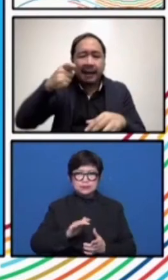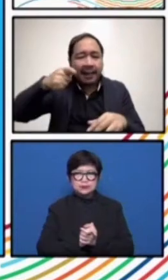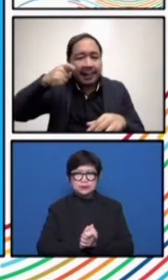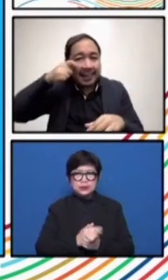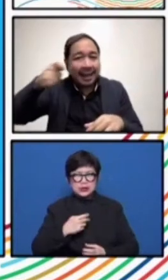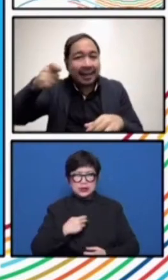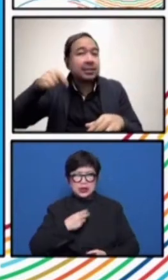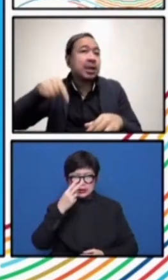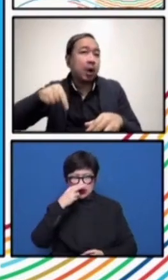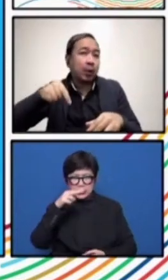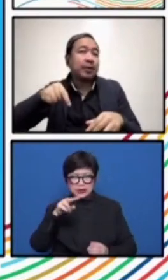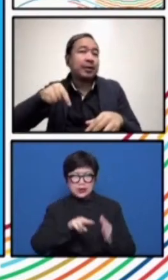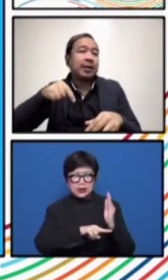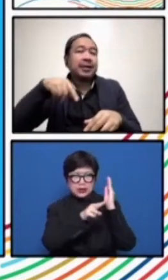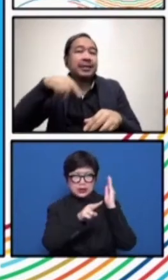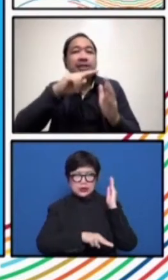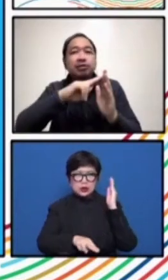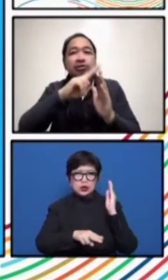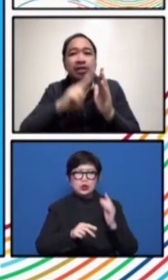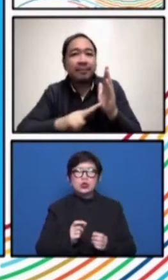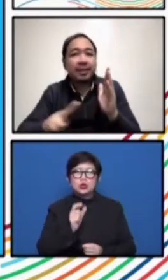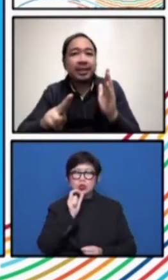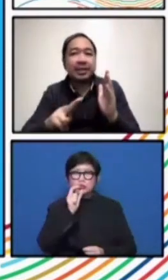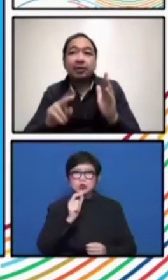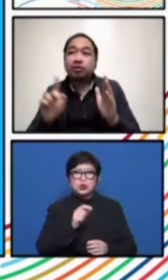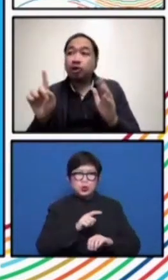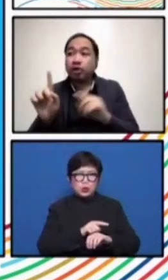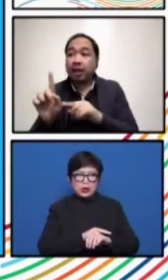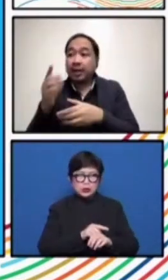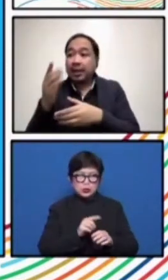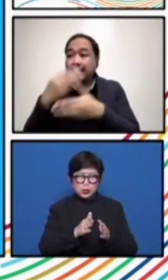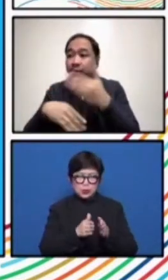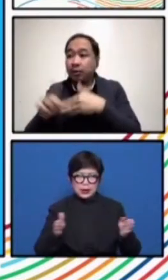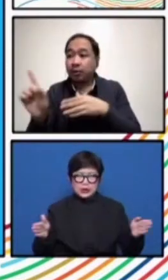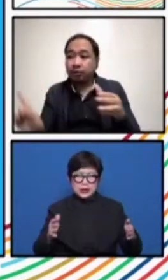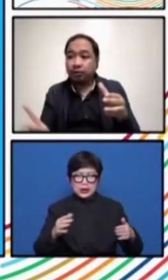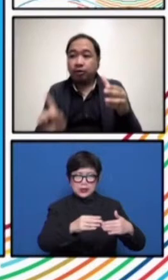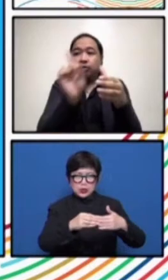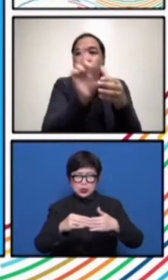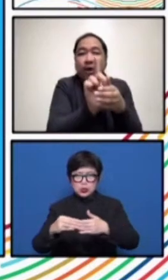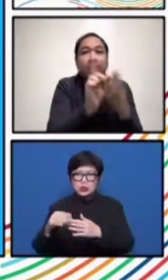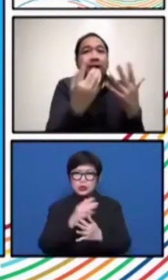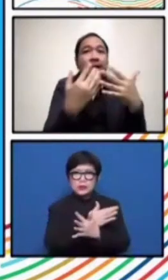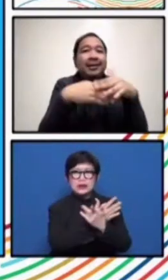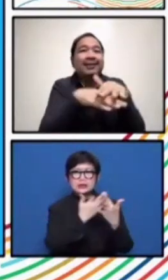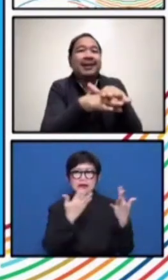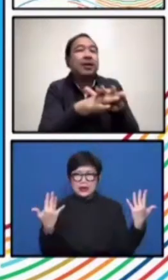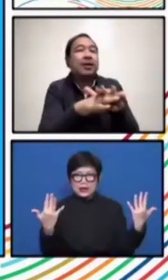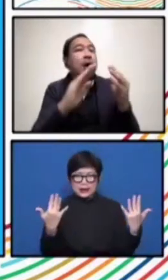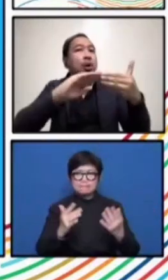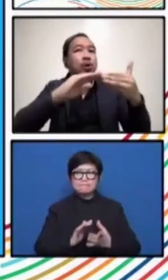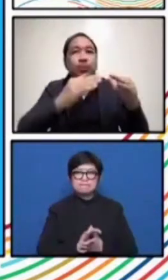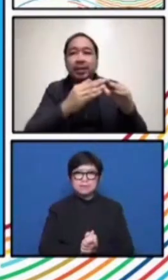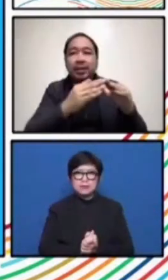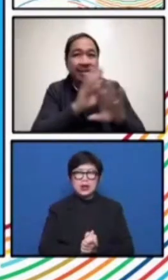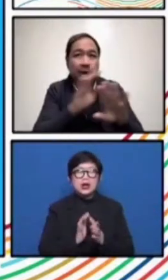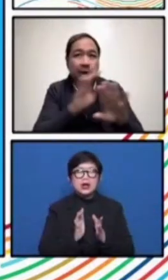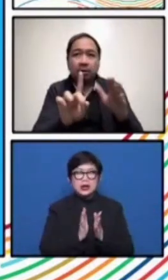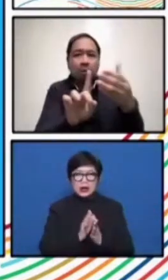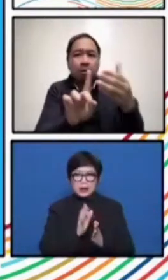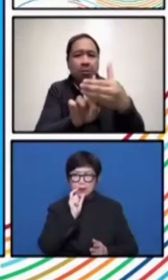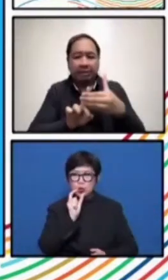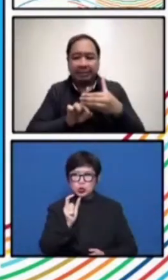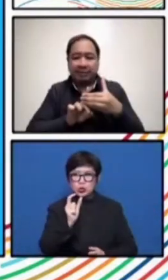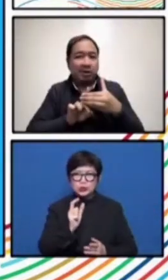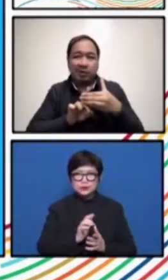focus is really on support to live in the community and not developing residential and segregated care and we